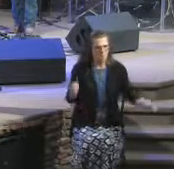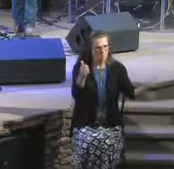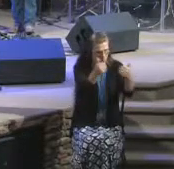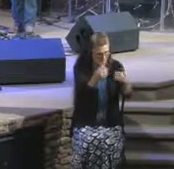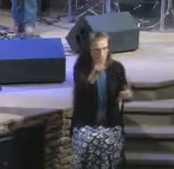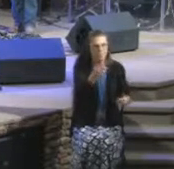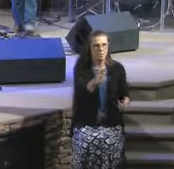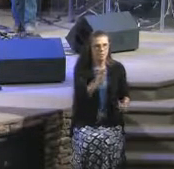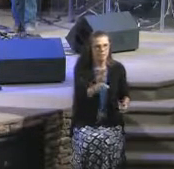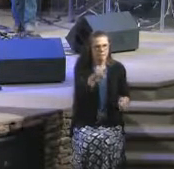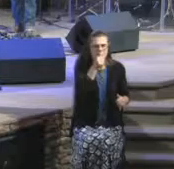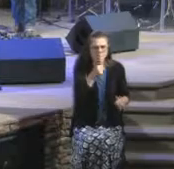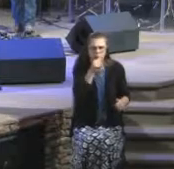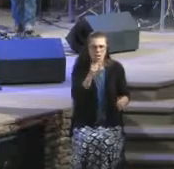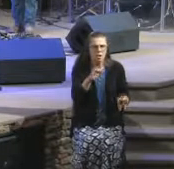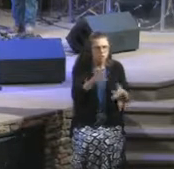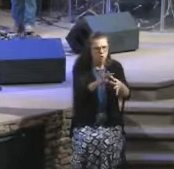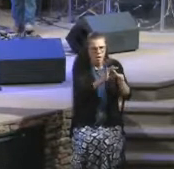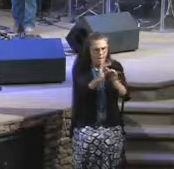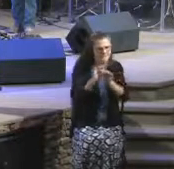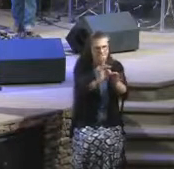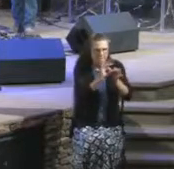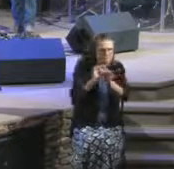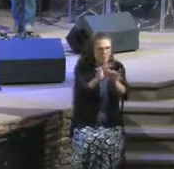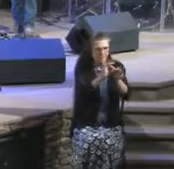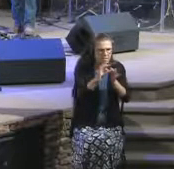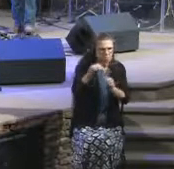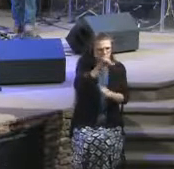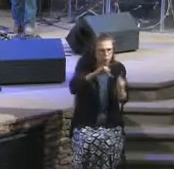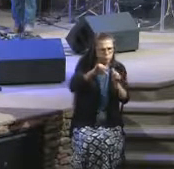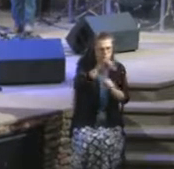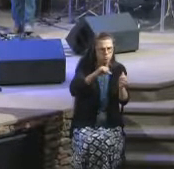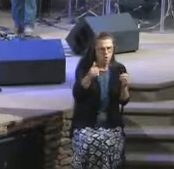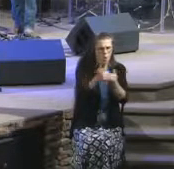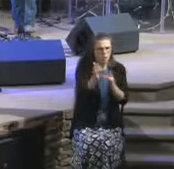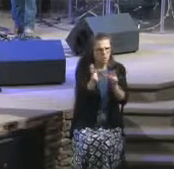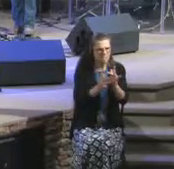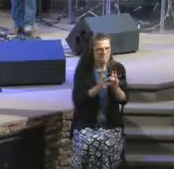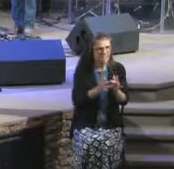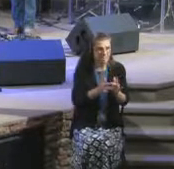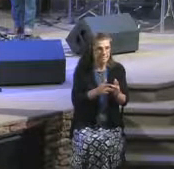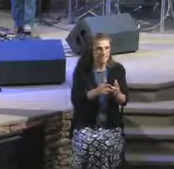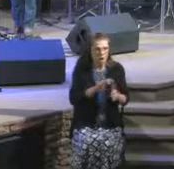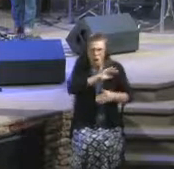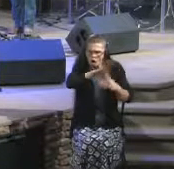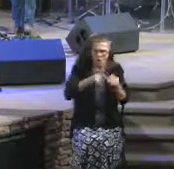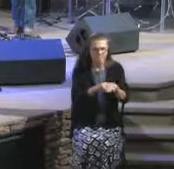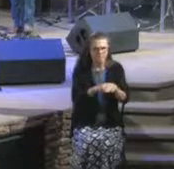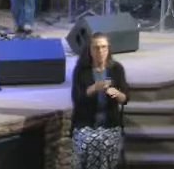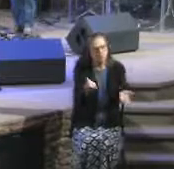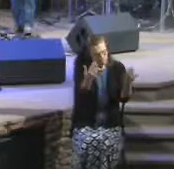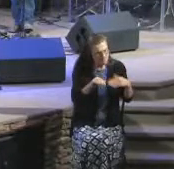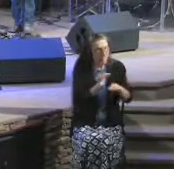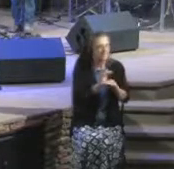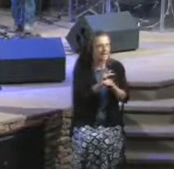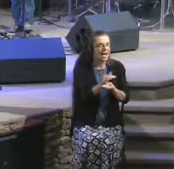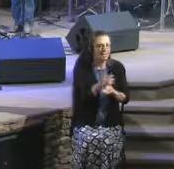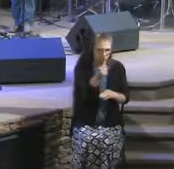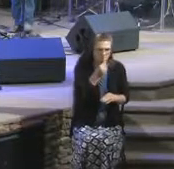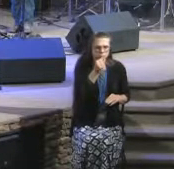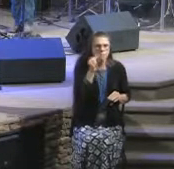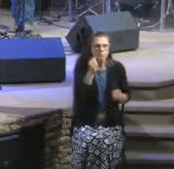amen, spiritually fellowshipping with Jesus, amen, all the time. That's what communion's really all about. So come back this evening. We'll be doing